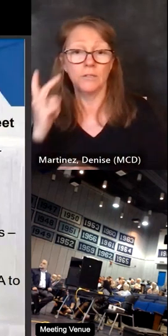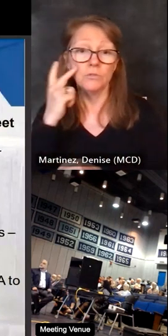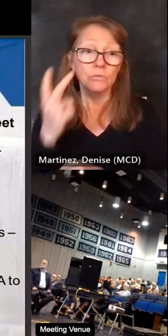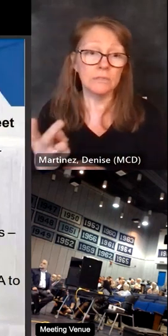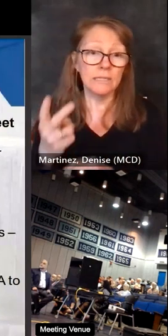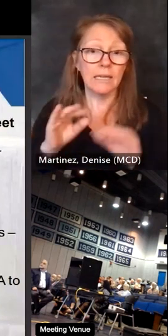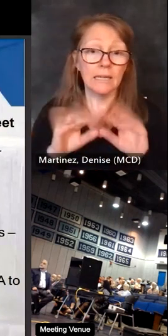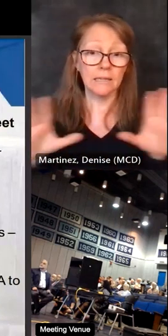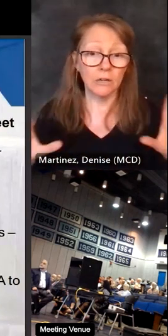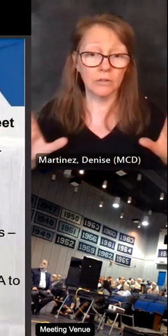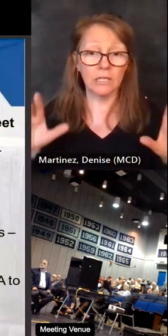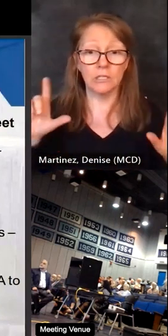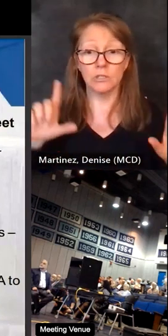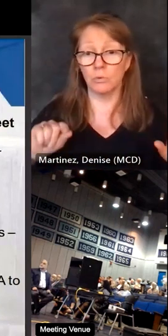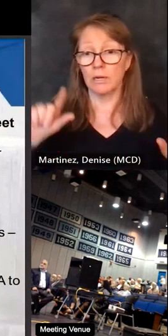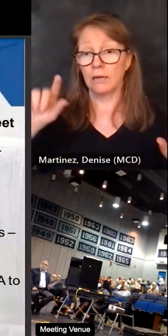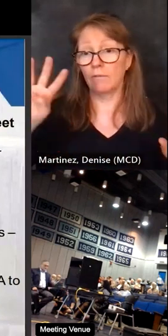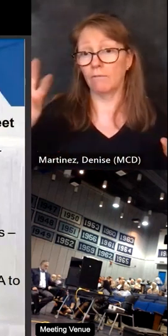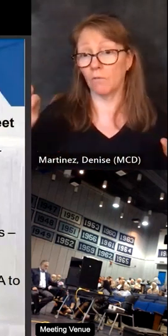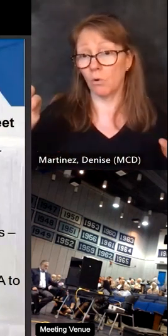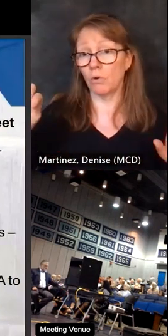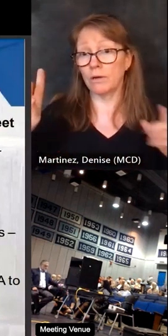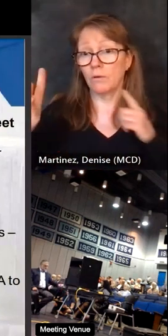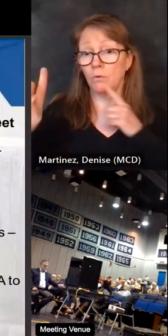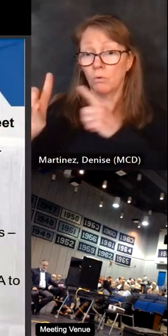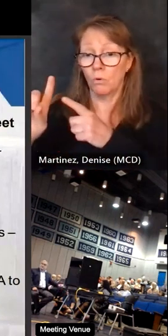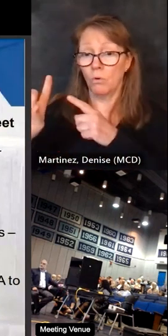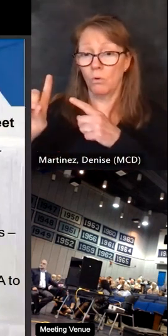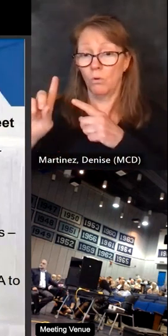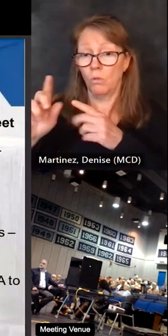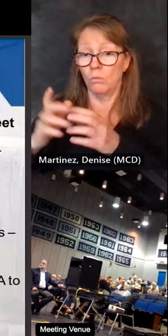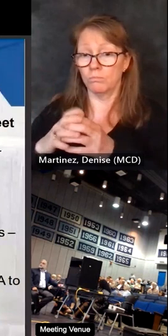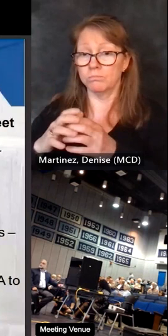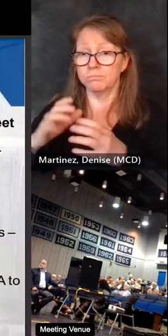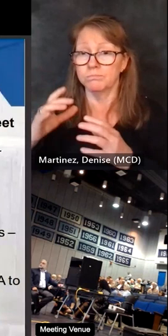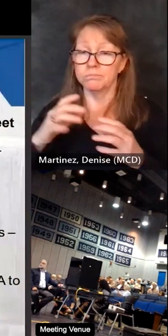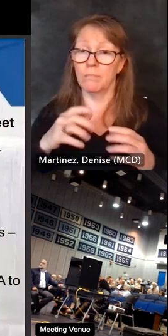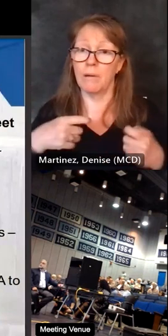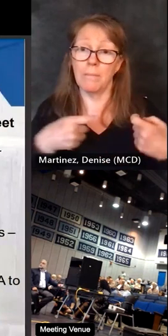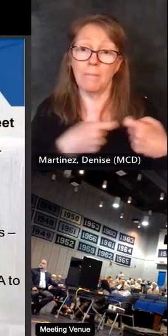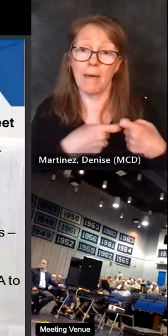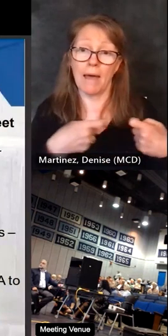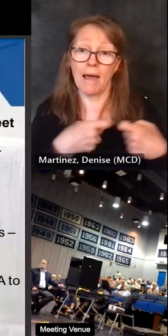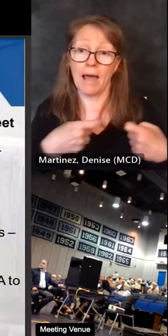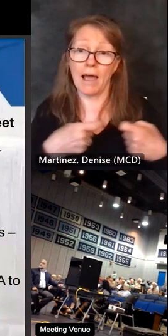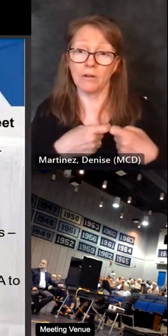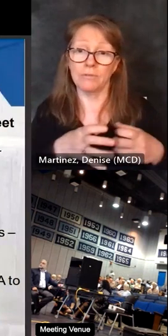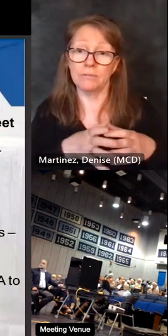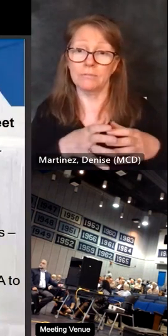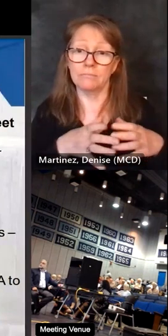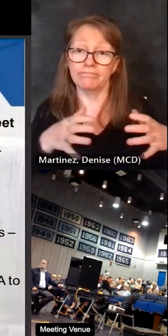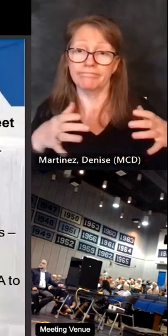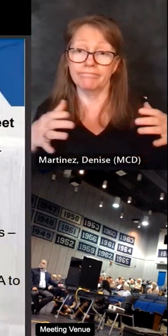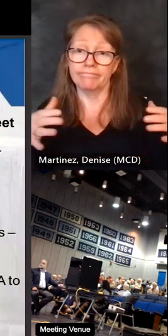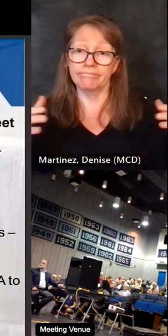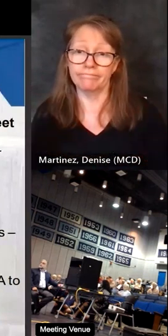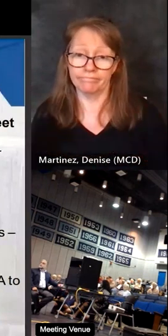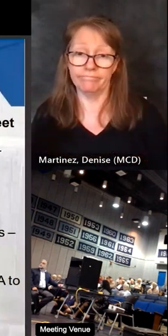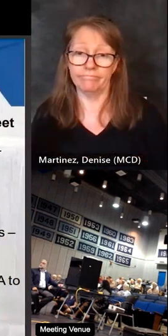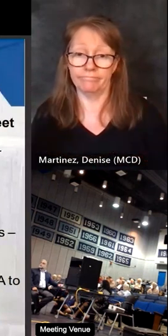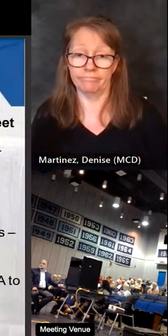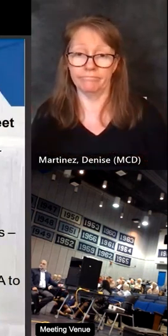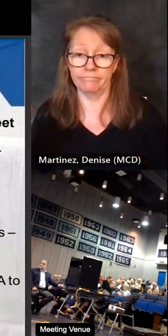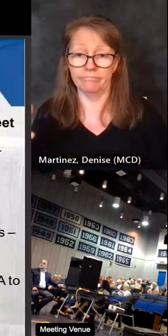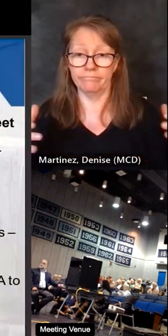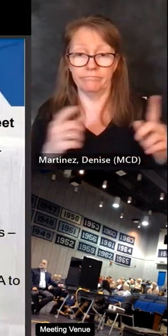get to 2040, we're increasing the percentage of battery electric buses in the fleet. And that's what's illustrated on this